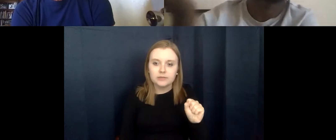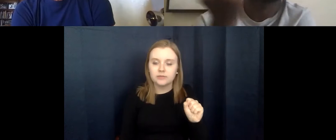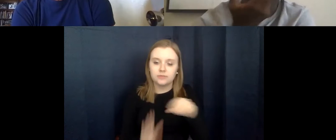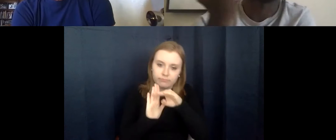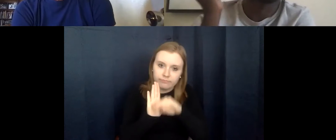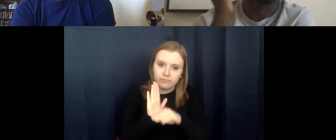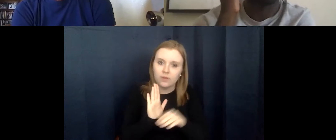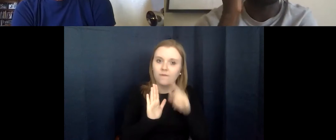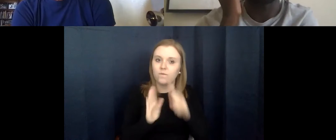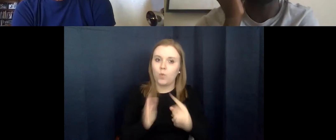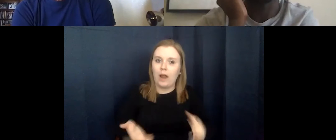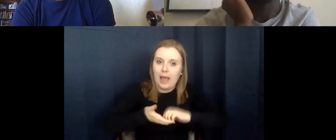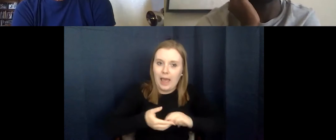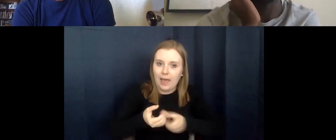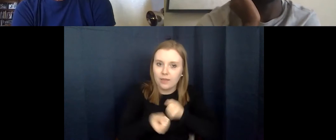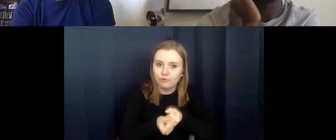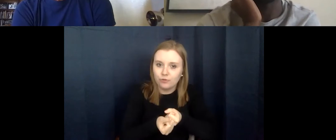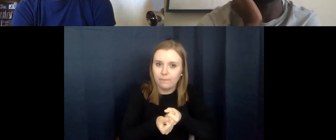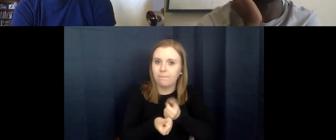in either that you see?